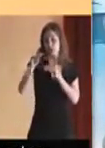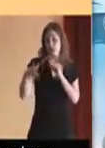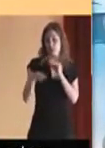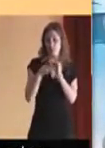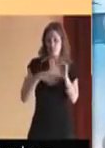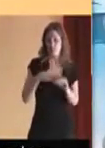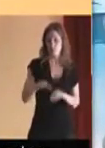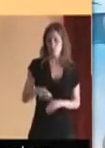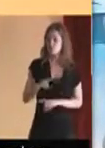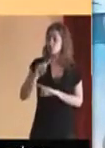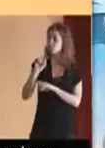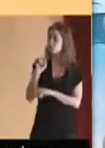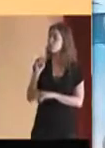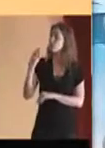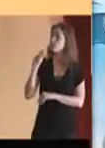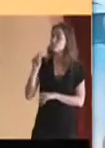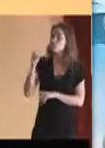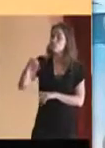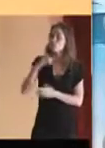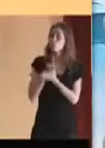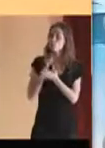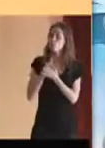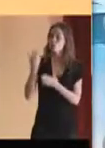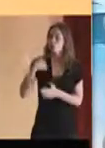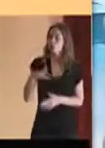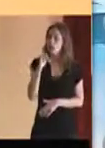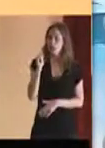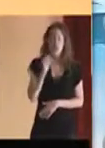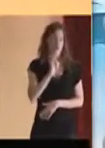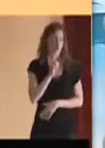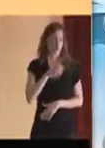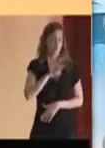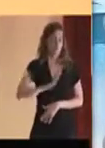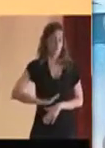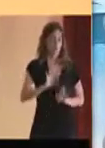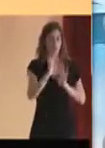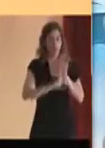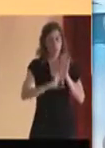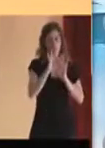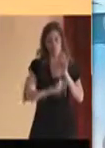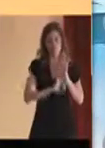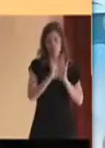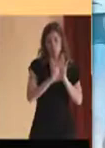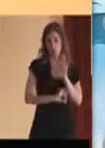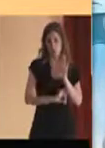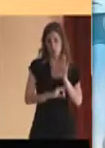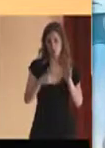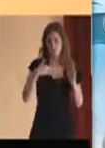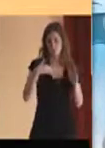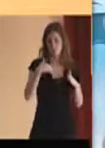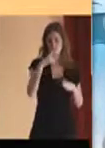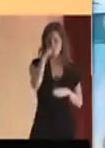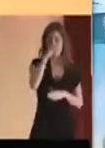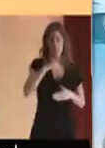people. Do you have any prototypes so far? No. We only have the software of